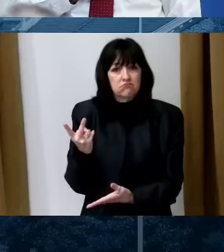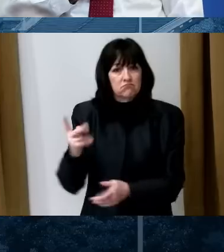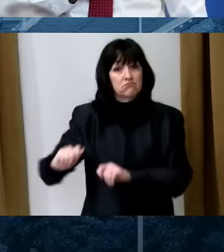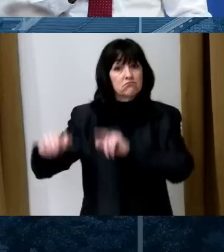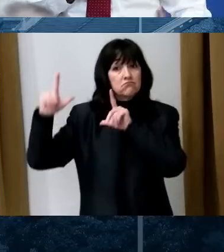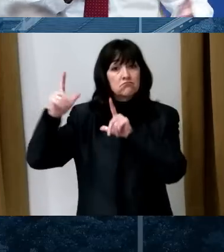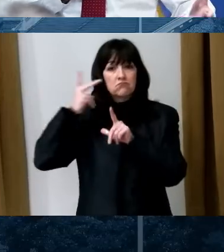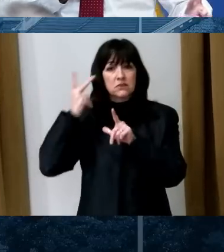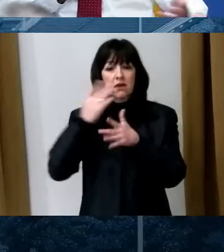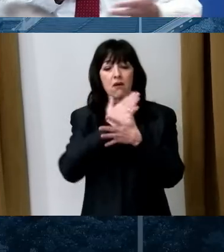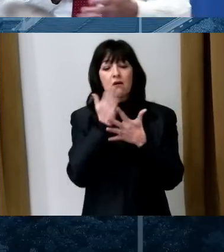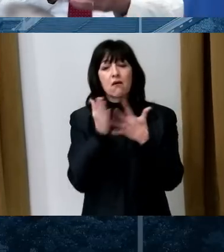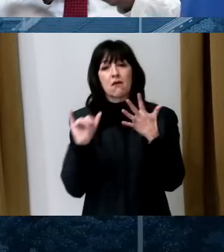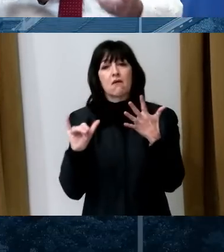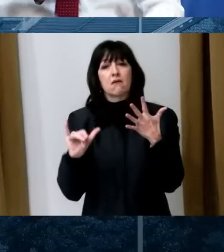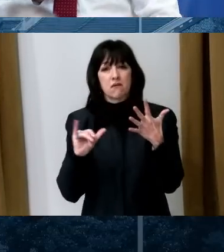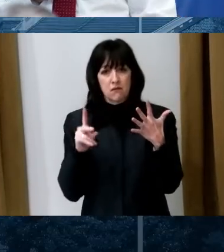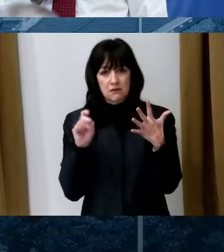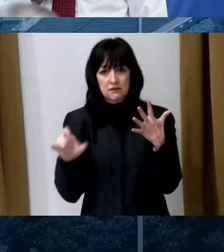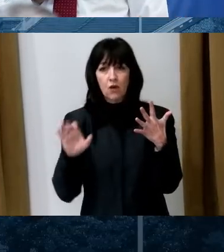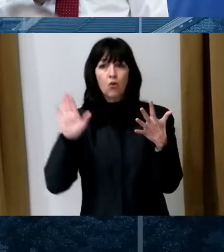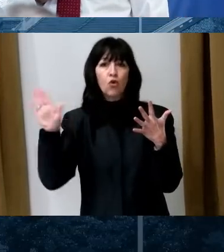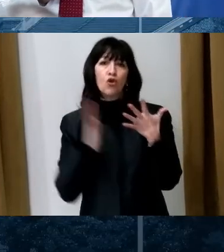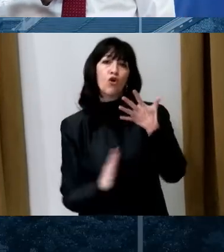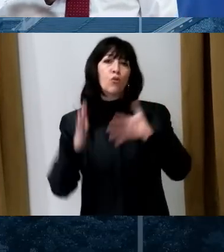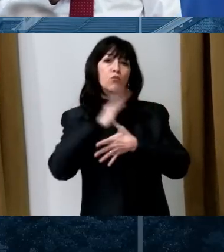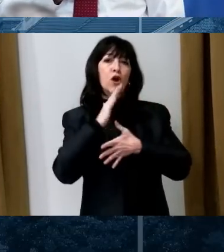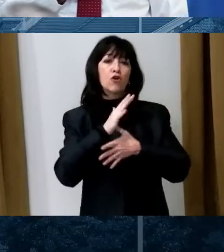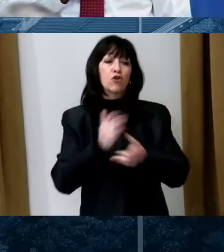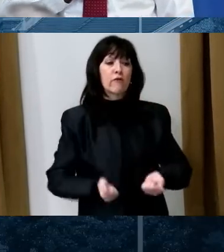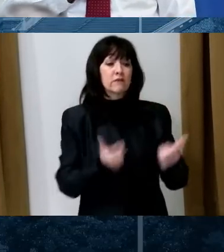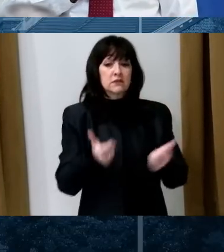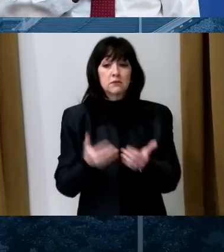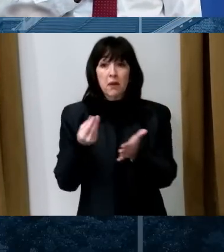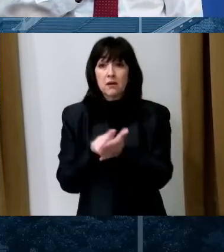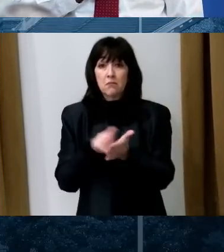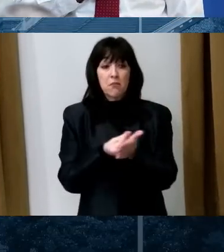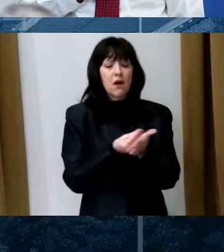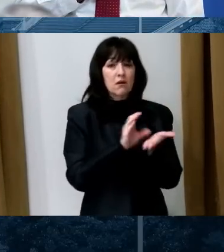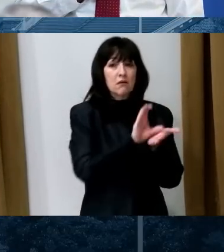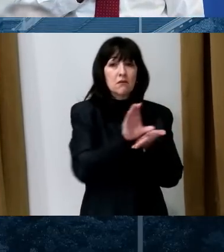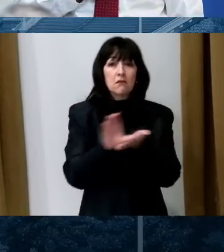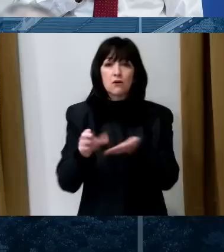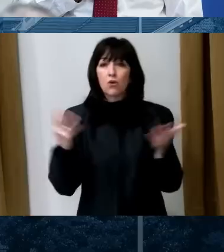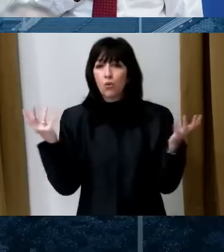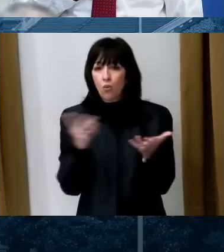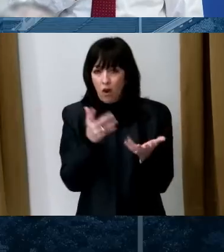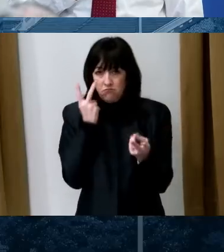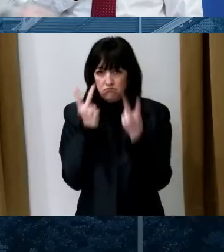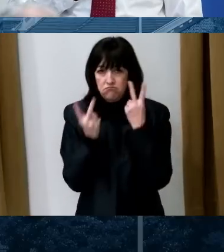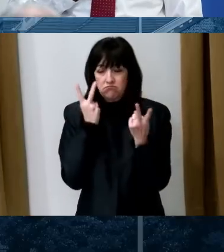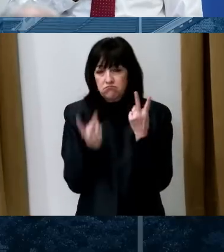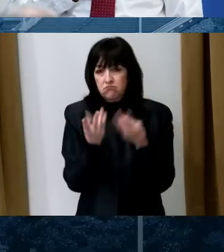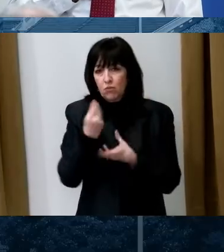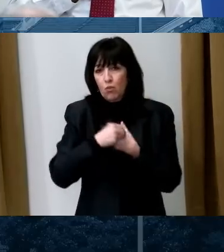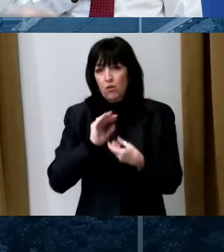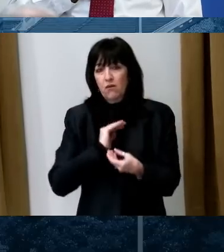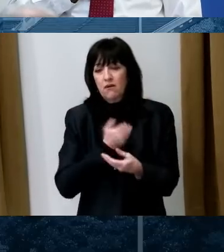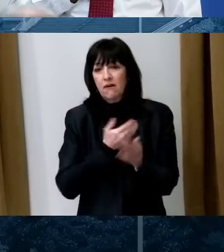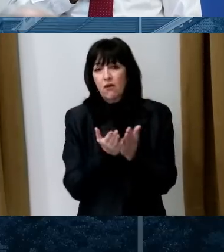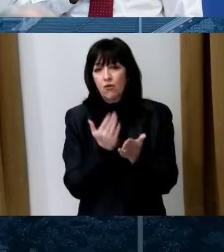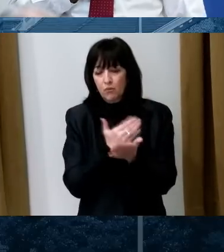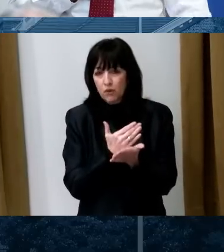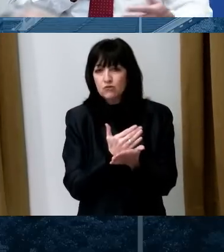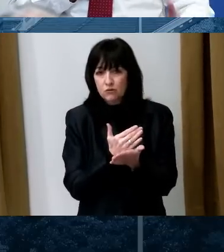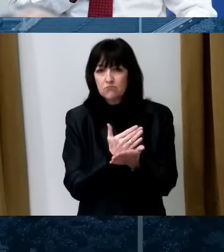our priorities. We've tried to work them through with what we know are priorities of members of the legislature. In each of those categories,